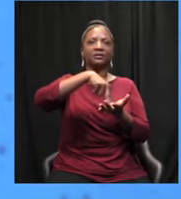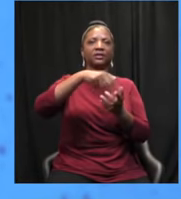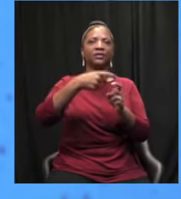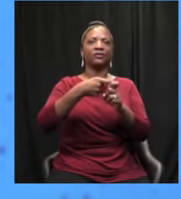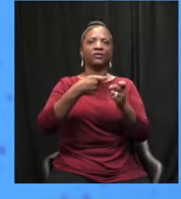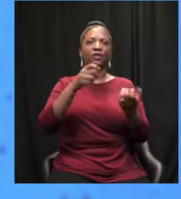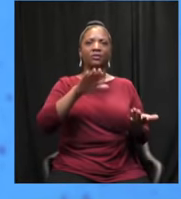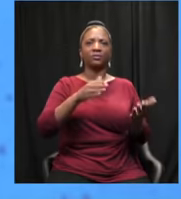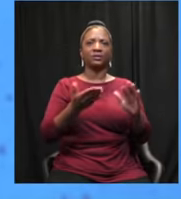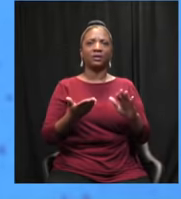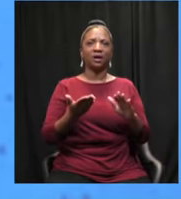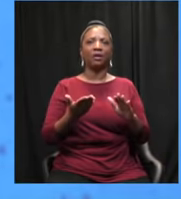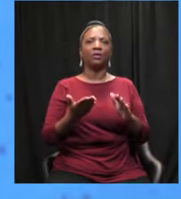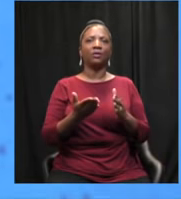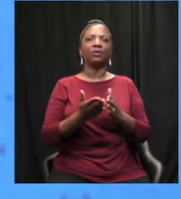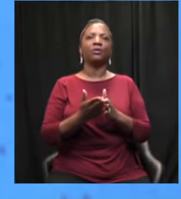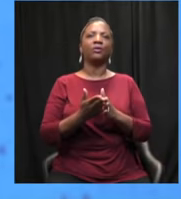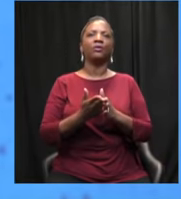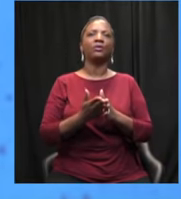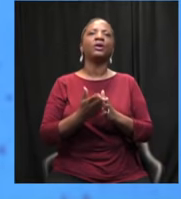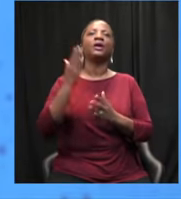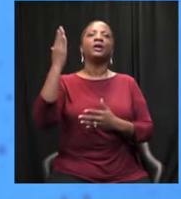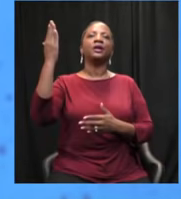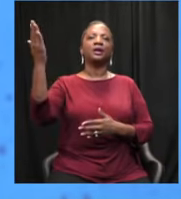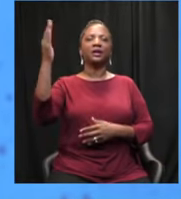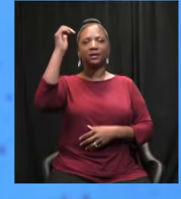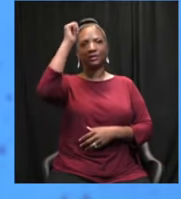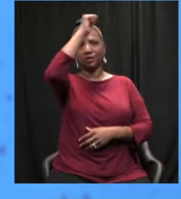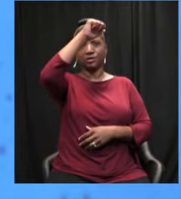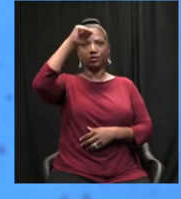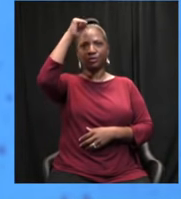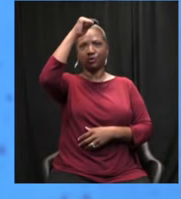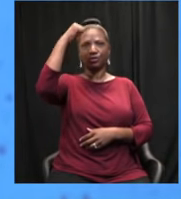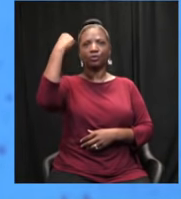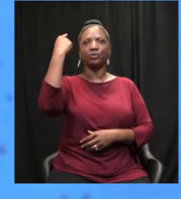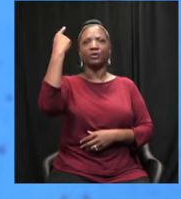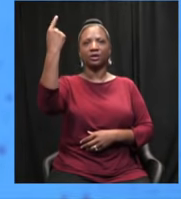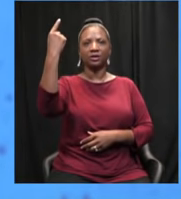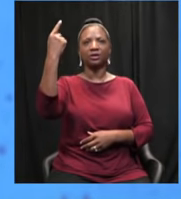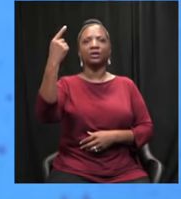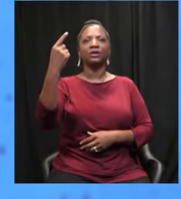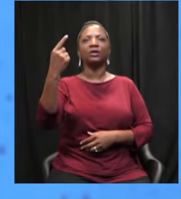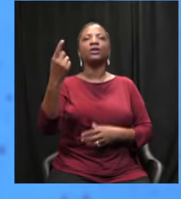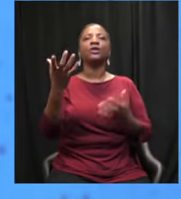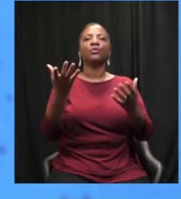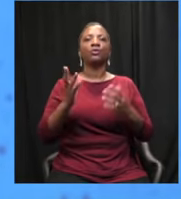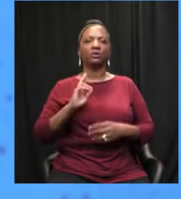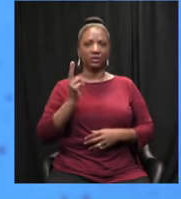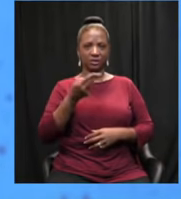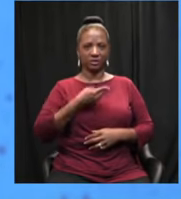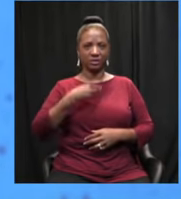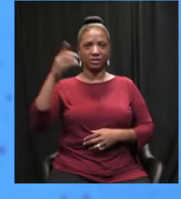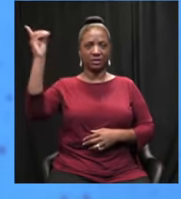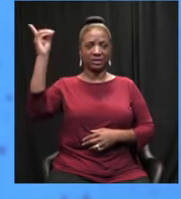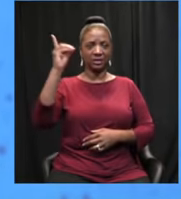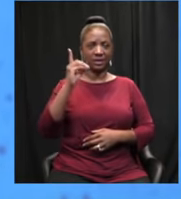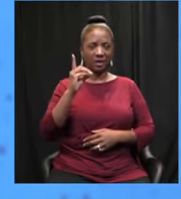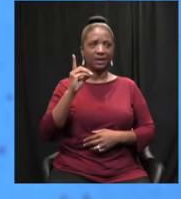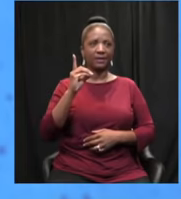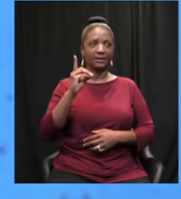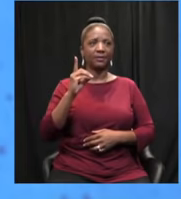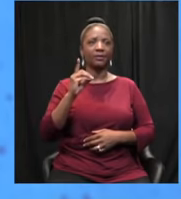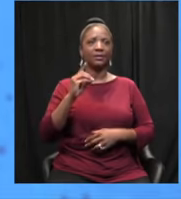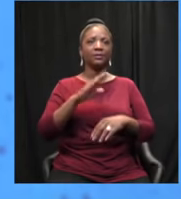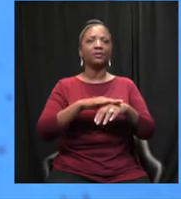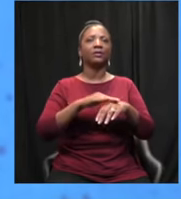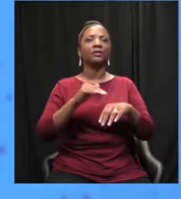he is the Messiah. And he wants us to understand that he came with an assignment. This is what Philippians 2